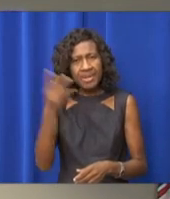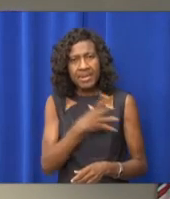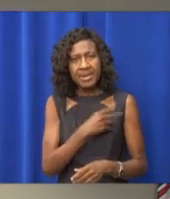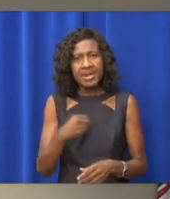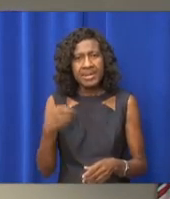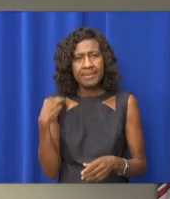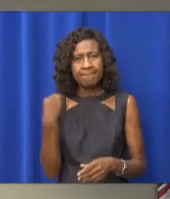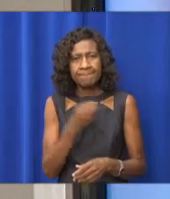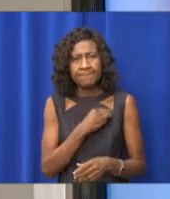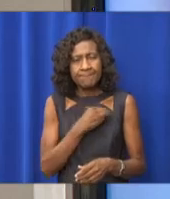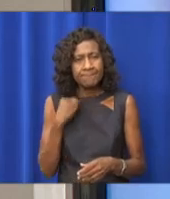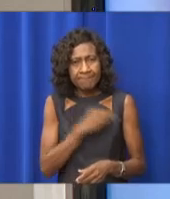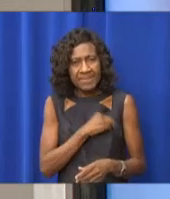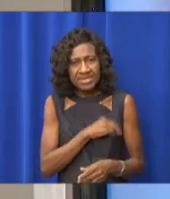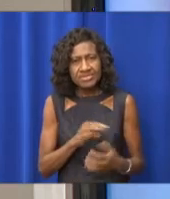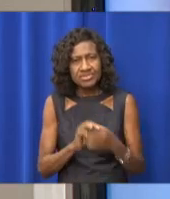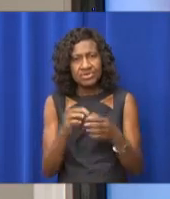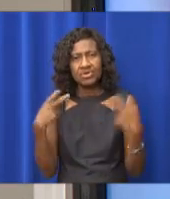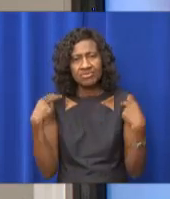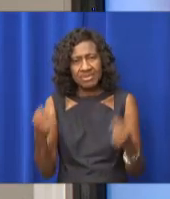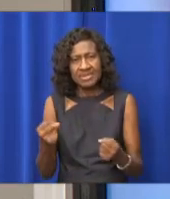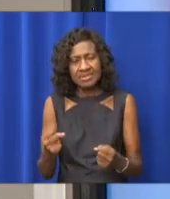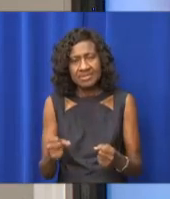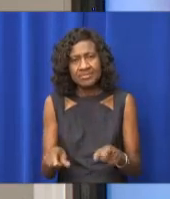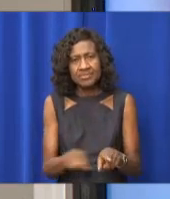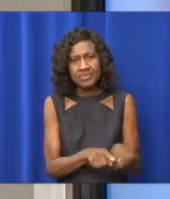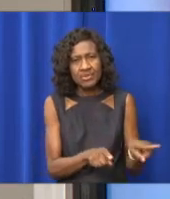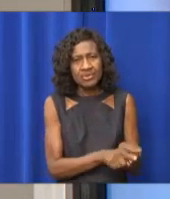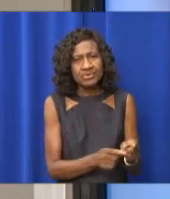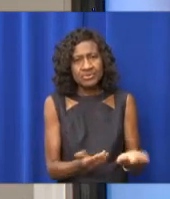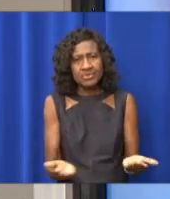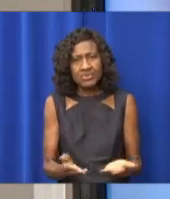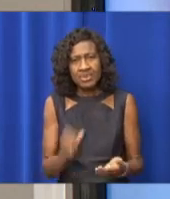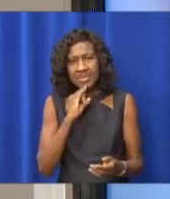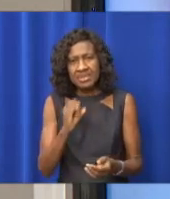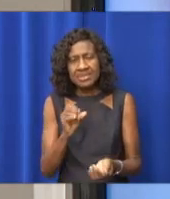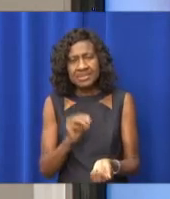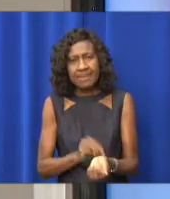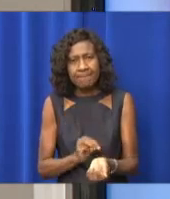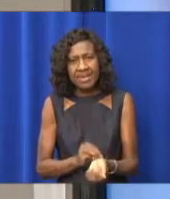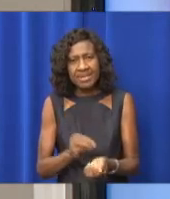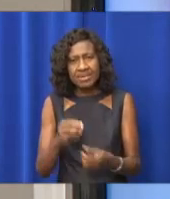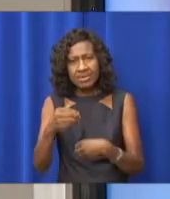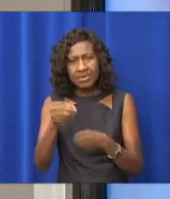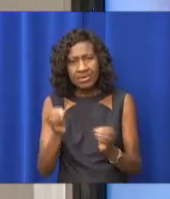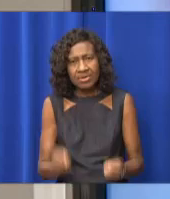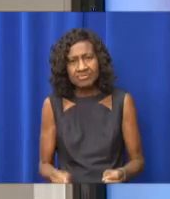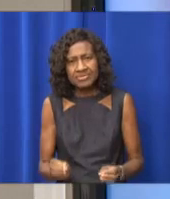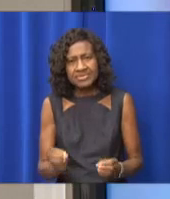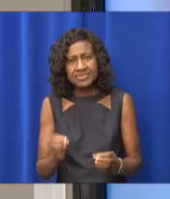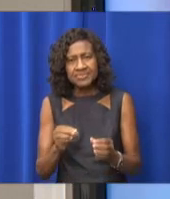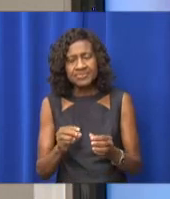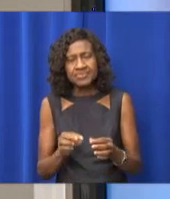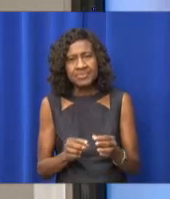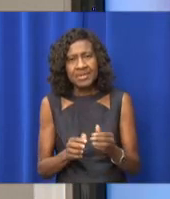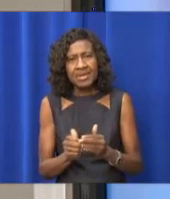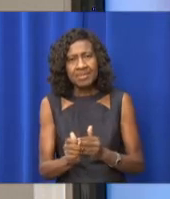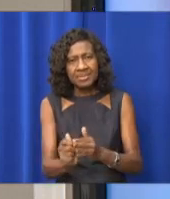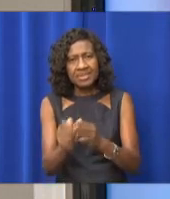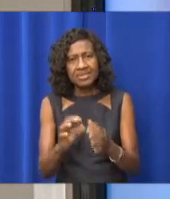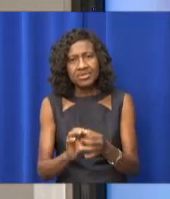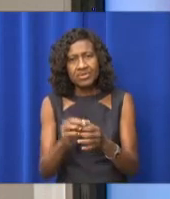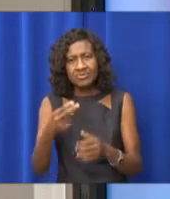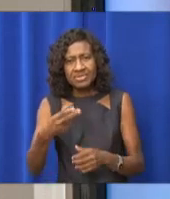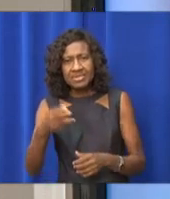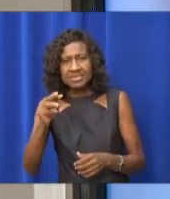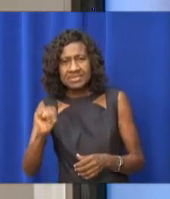Health. Also joining us in the studio is the Chief Medical Officer, the Director of HMCI, as well as our sign language interpreter.